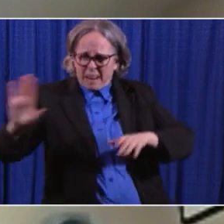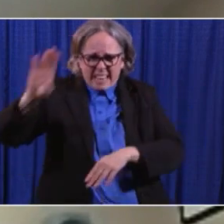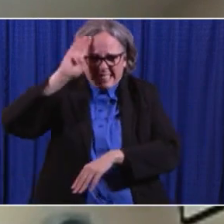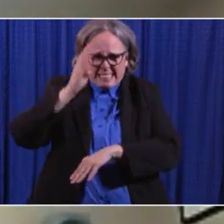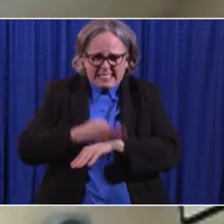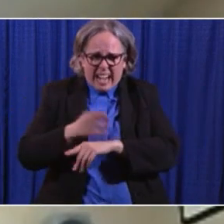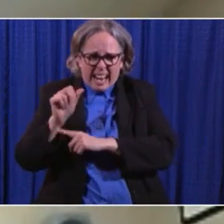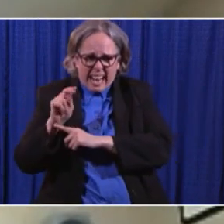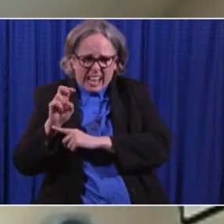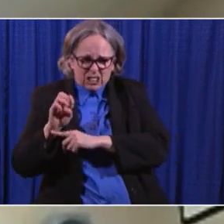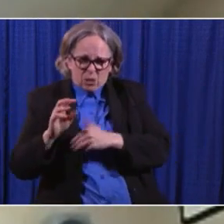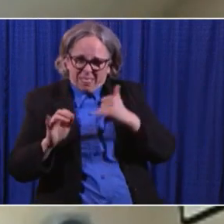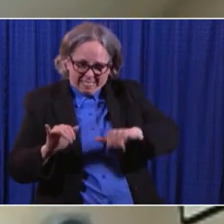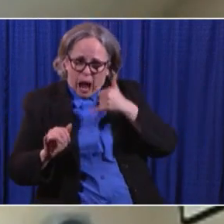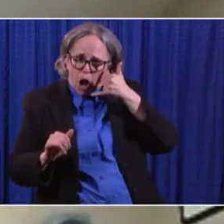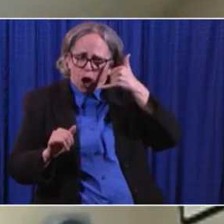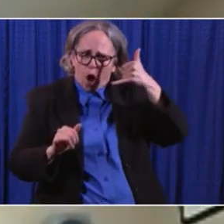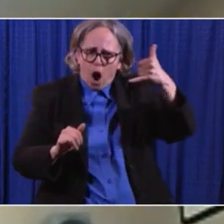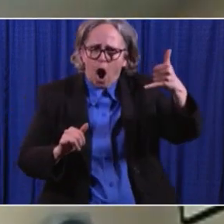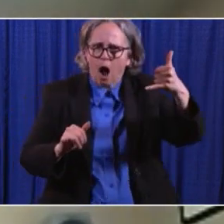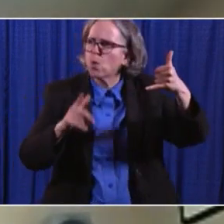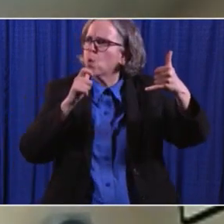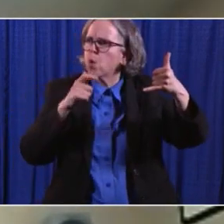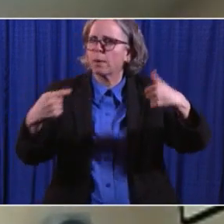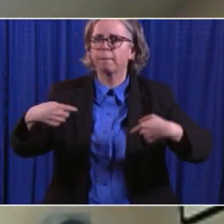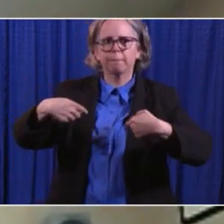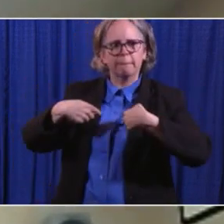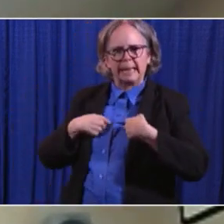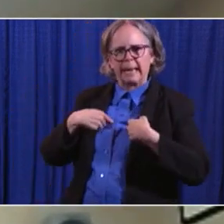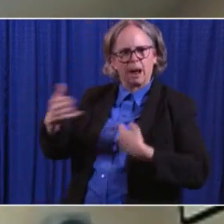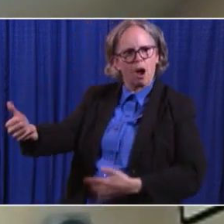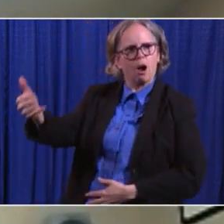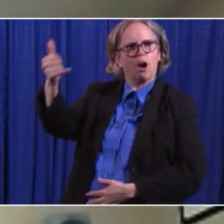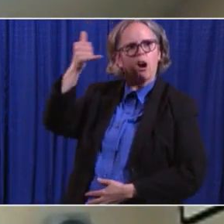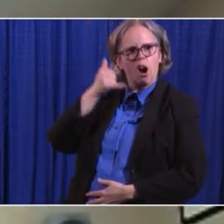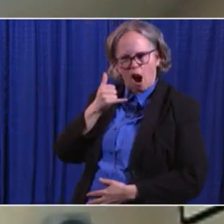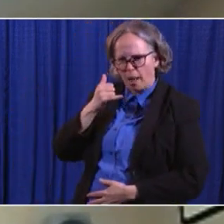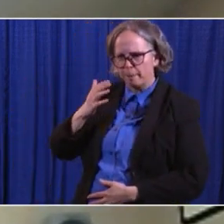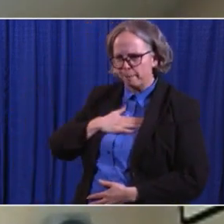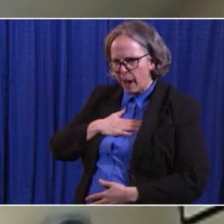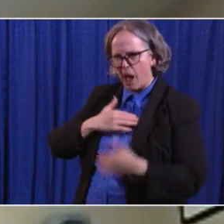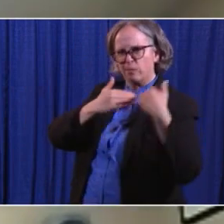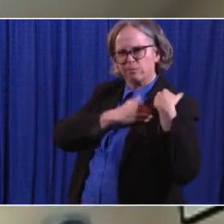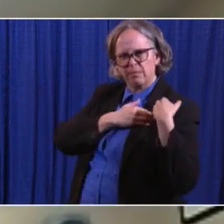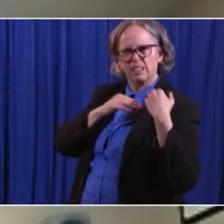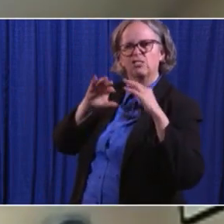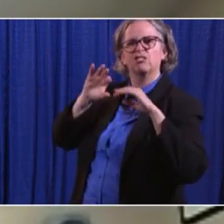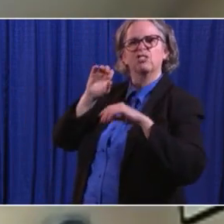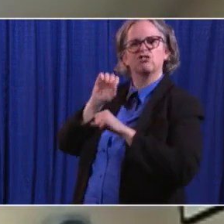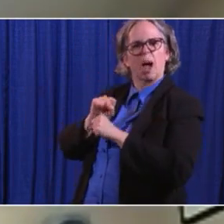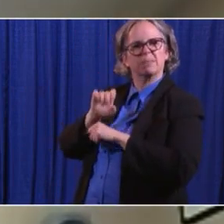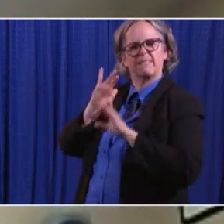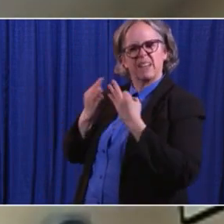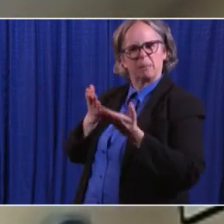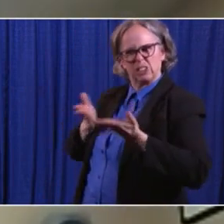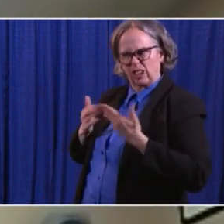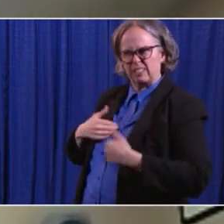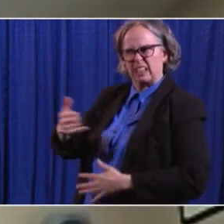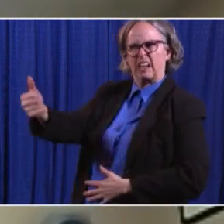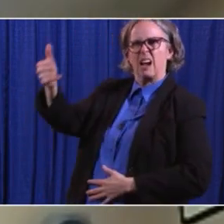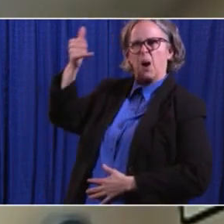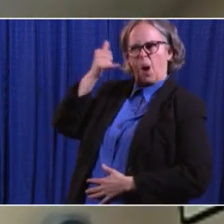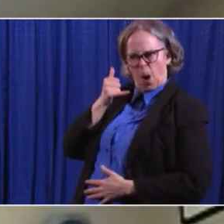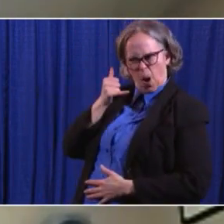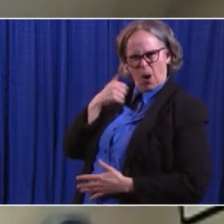is generally the Children's Services Agency, one like mine here in Belmont County. So when we become